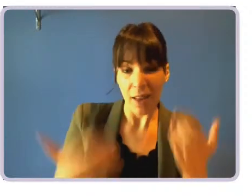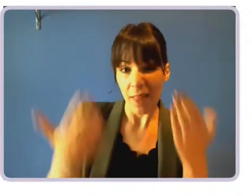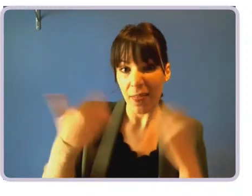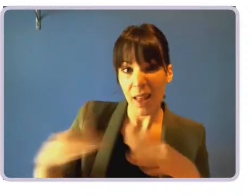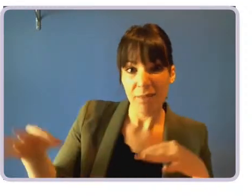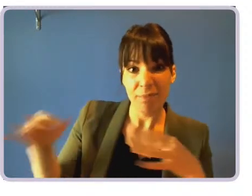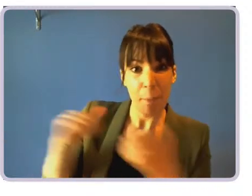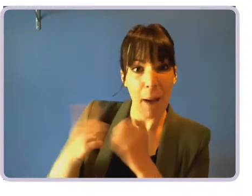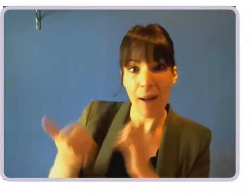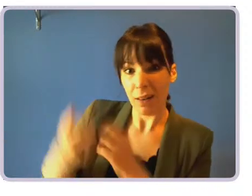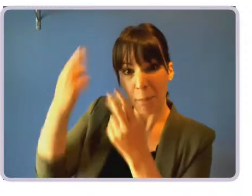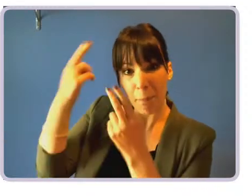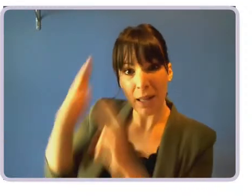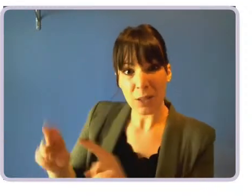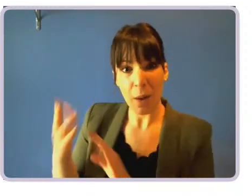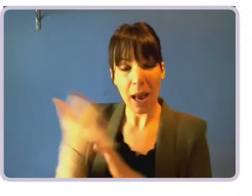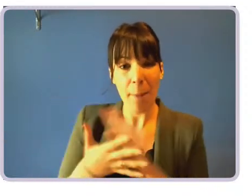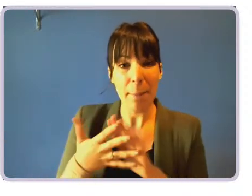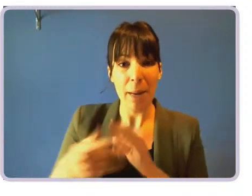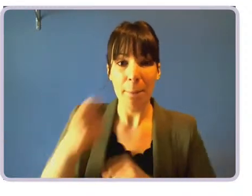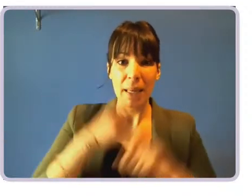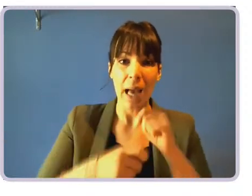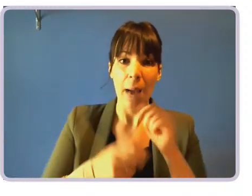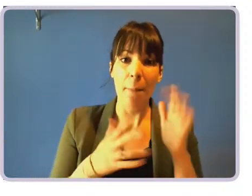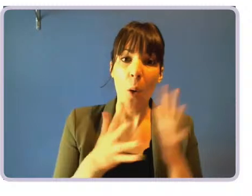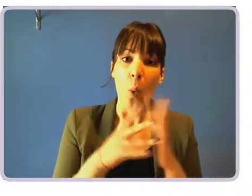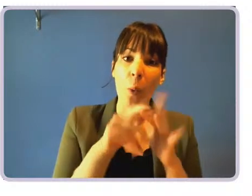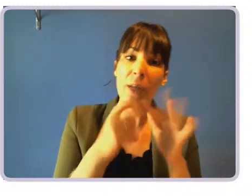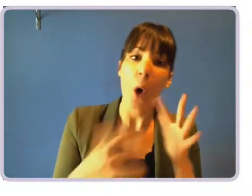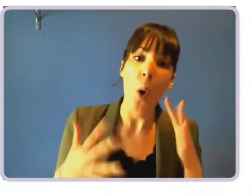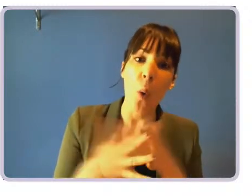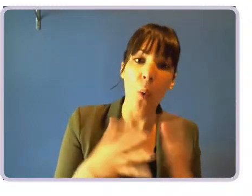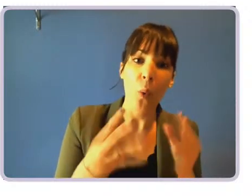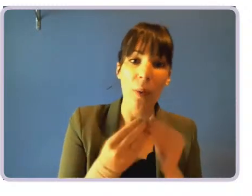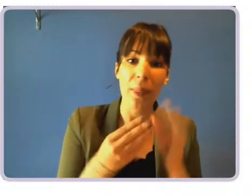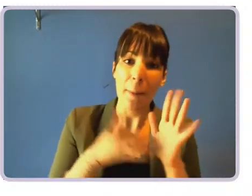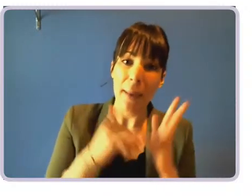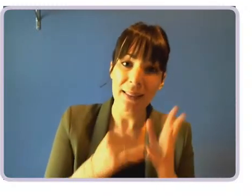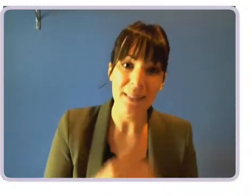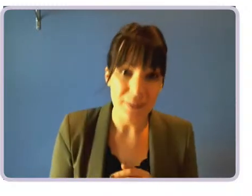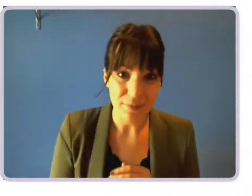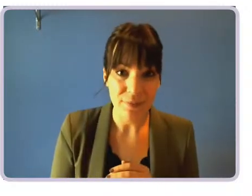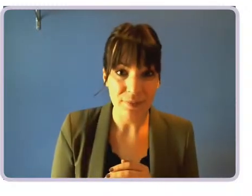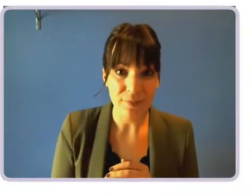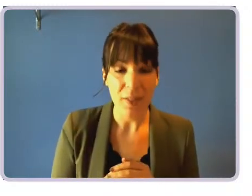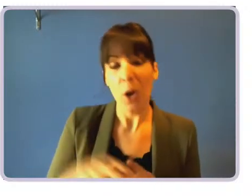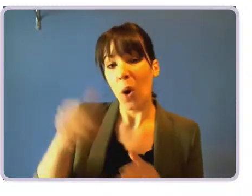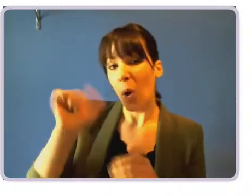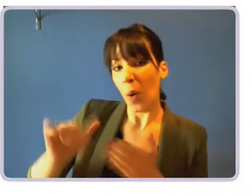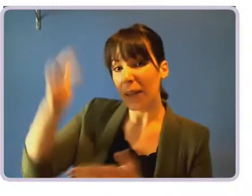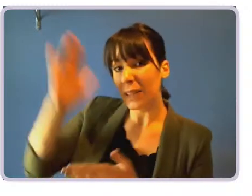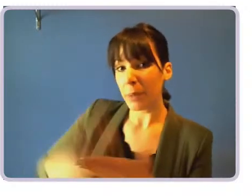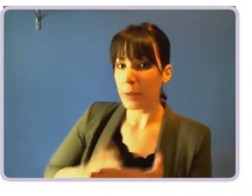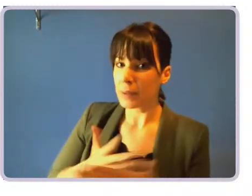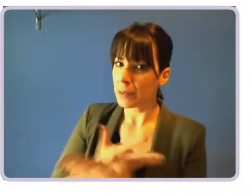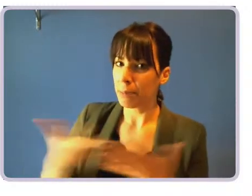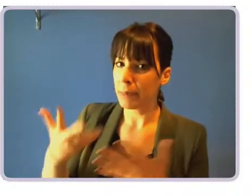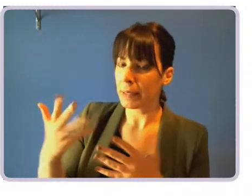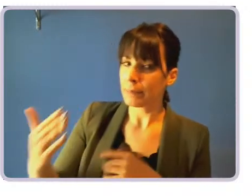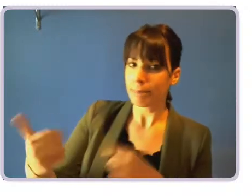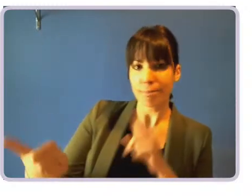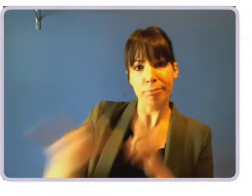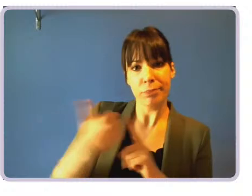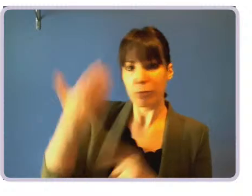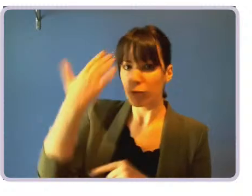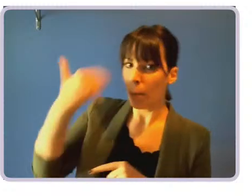Her story and experience are a constant reminder and motivator for this project, and for that, I am very grateful.